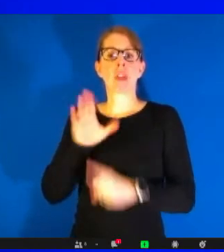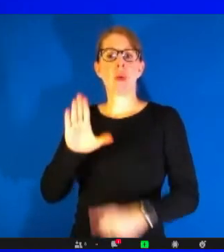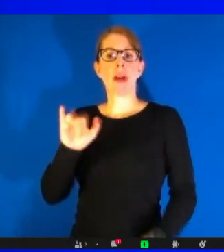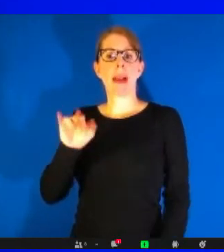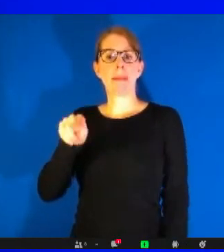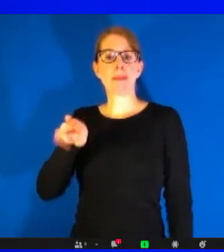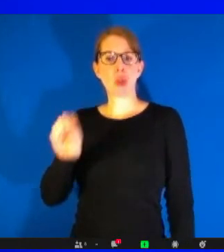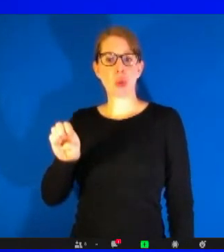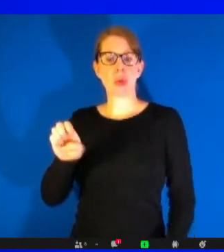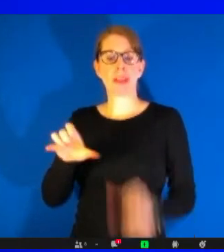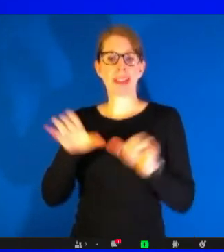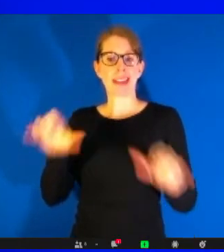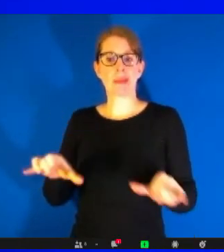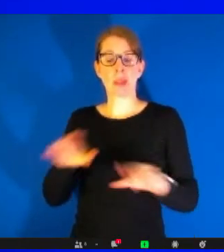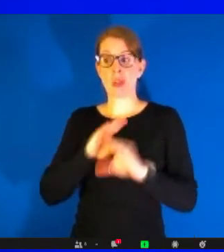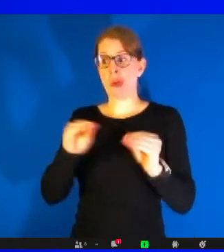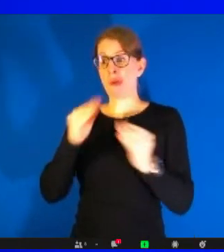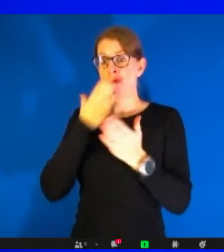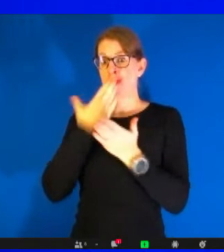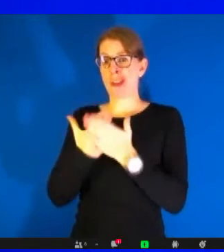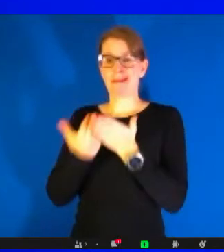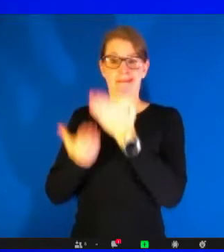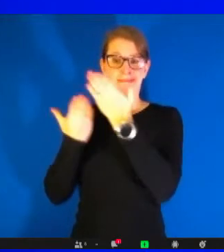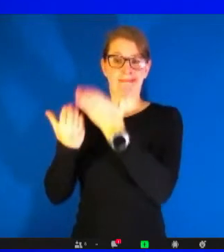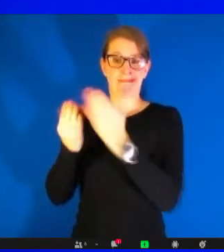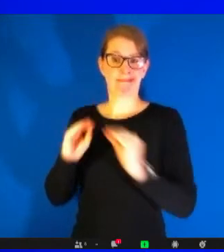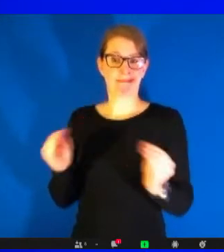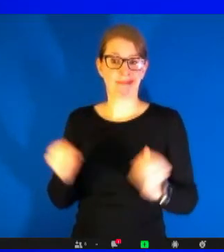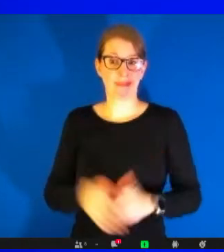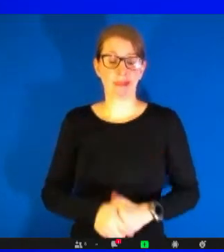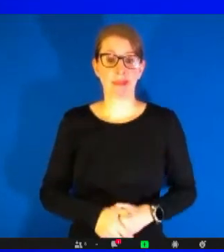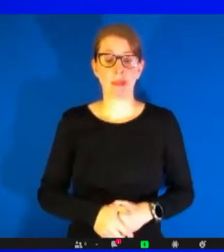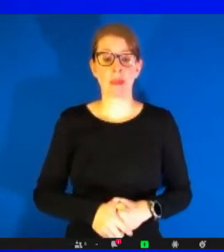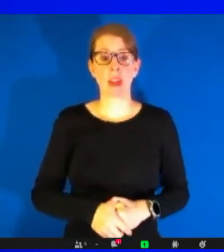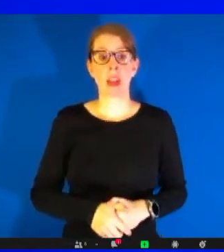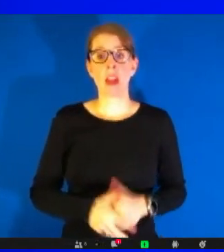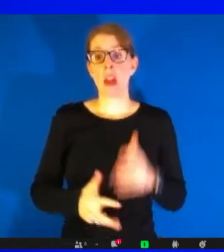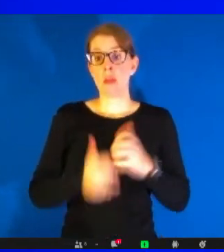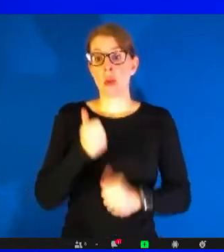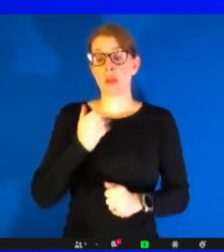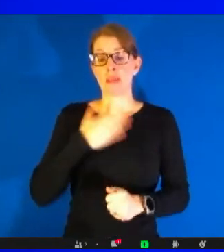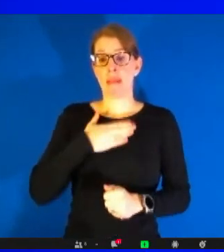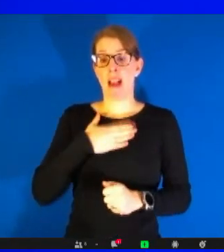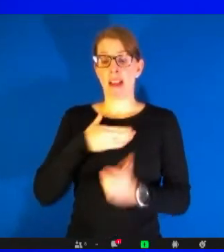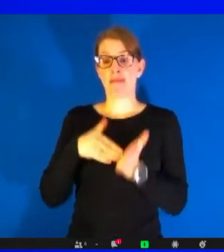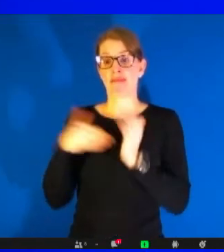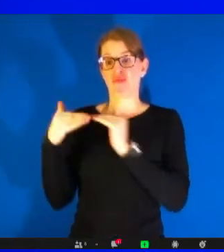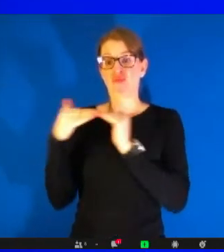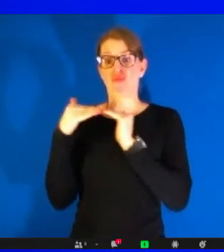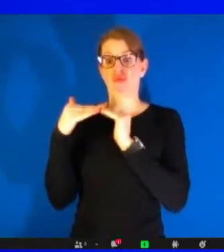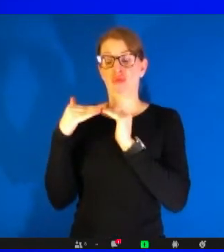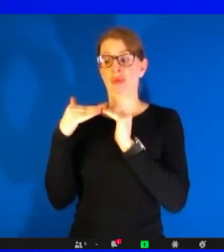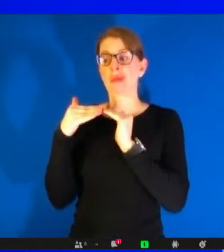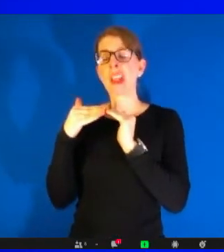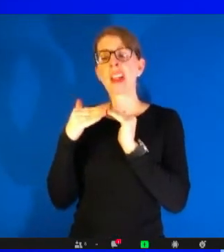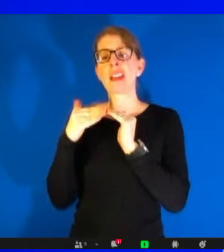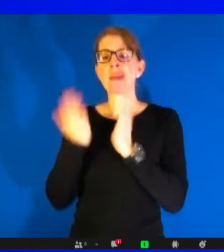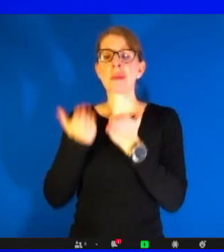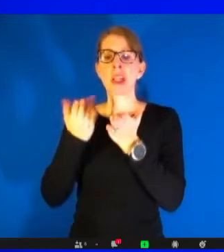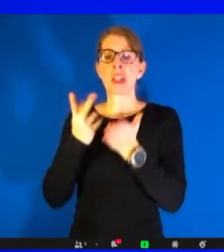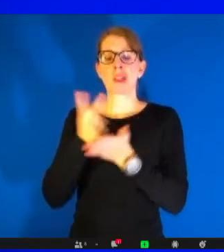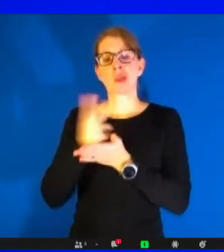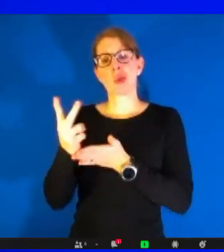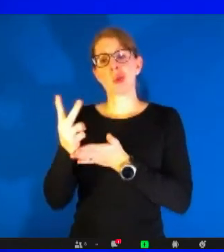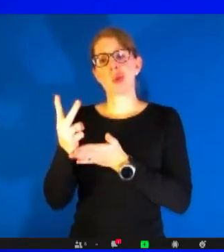guidance. You can I think offhand, most of my colleagues are probably recommending a few weeks, anywhere from 2 to